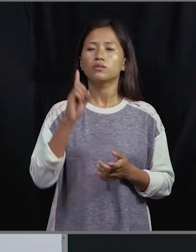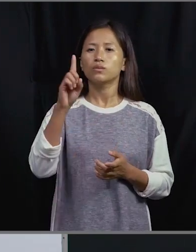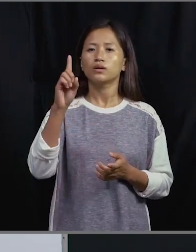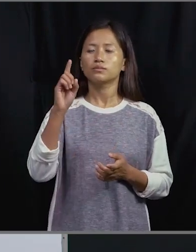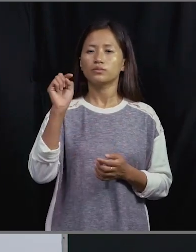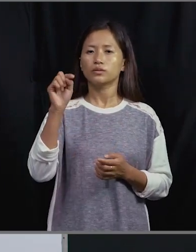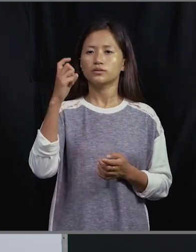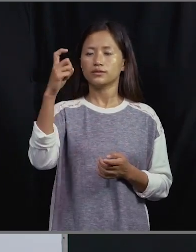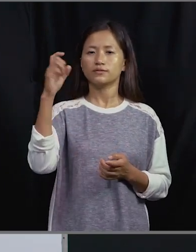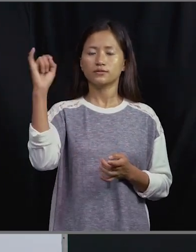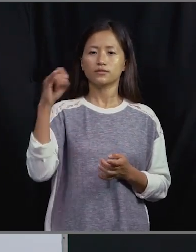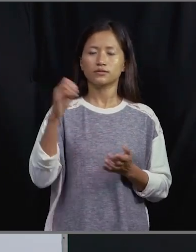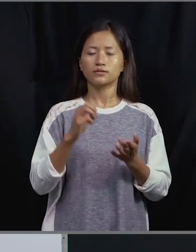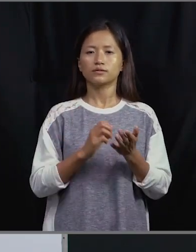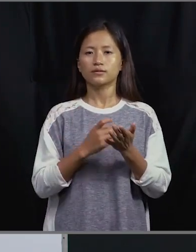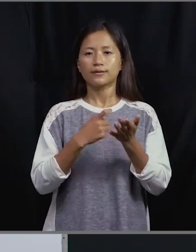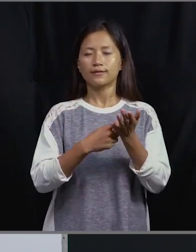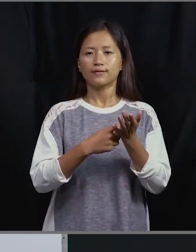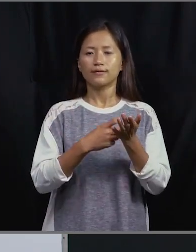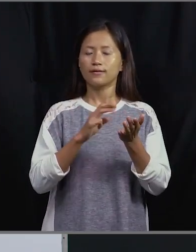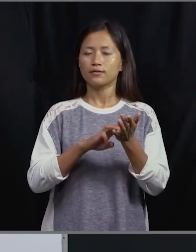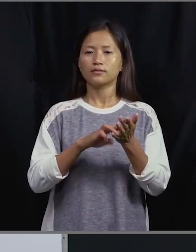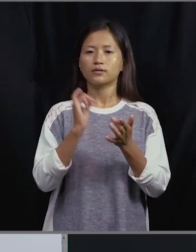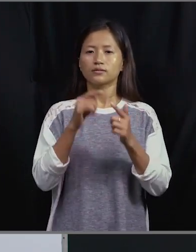1.76 moles of nitrogen will react with